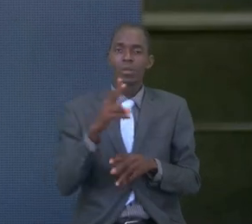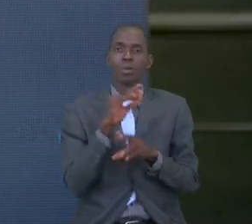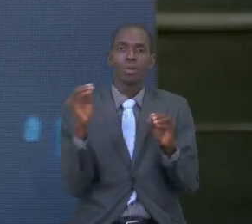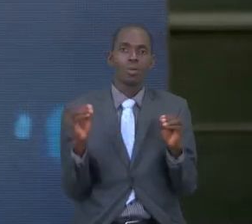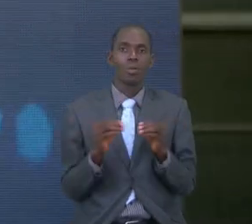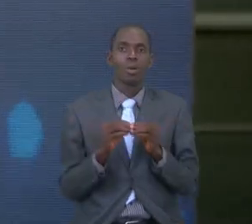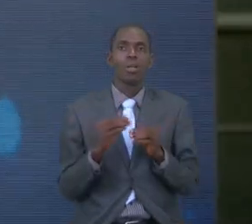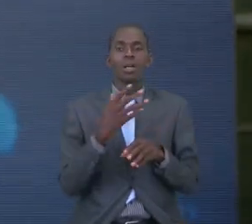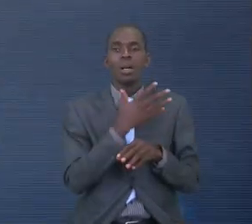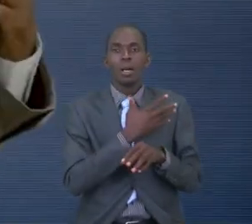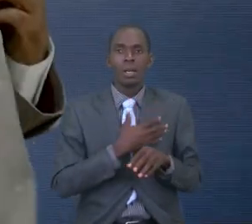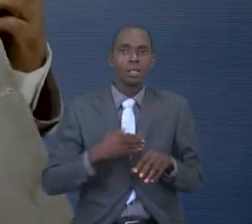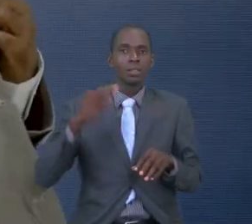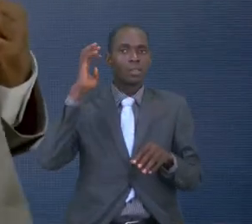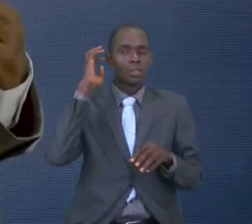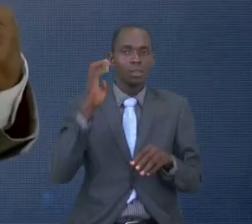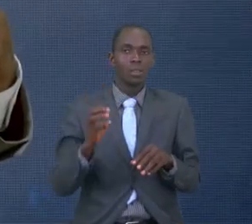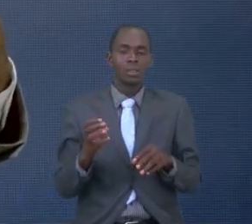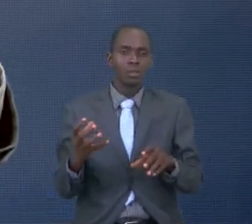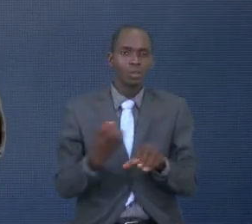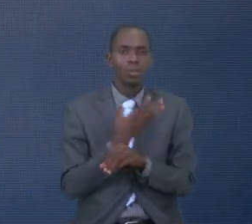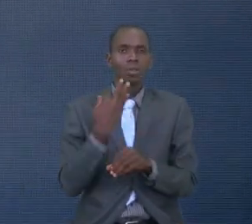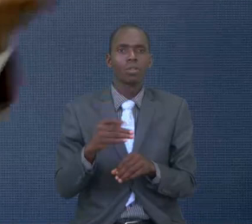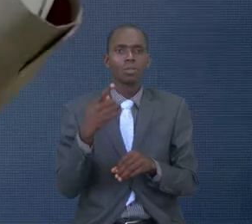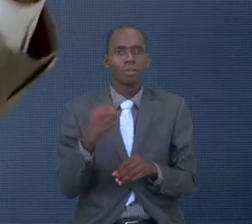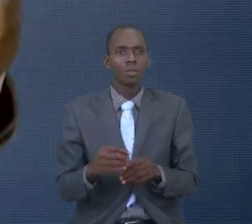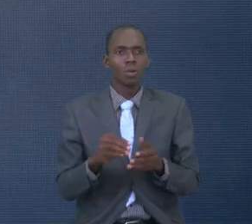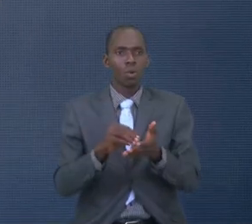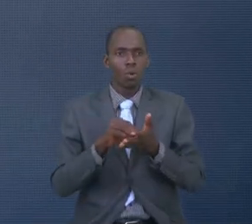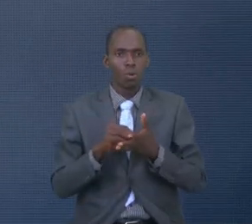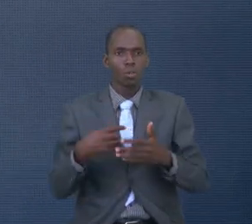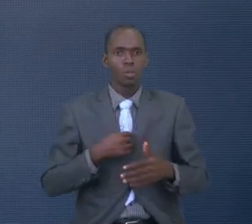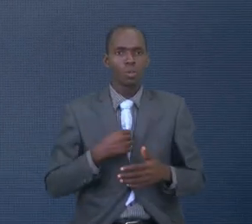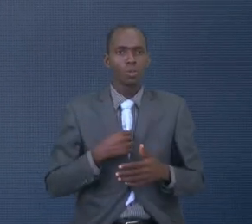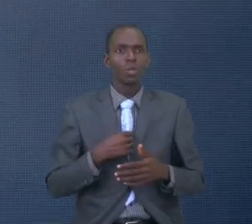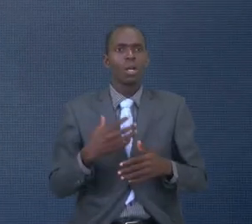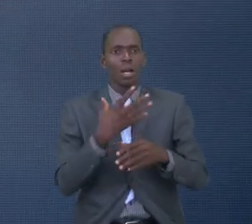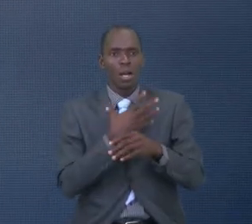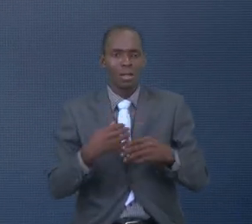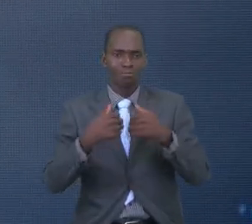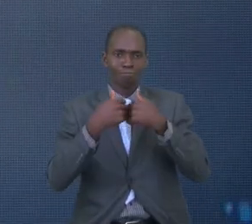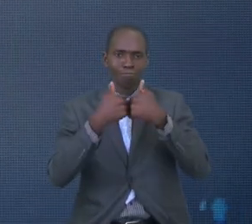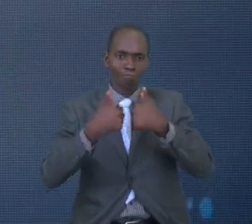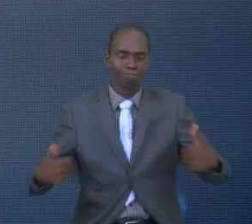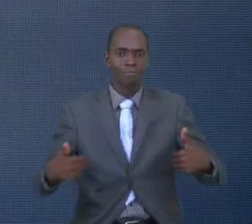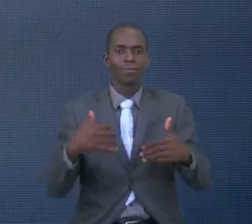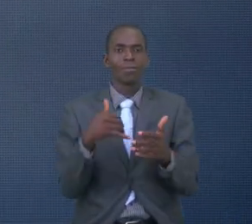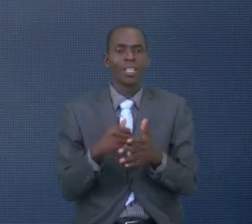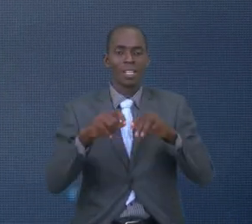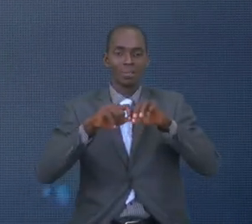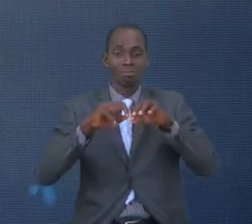took hold of his own clothes and rent them in pieces. Verse